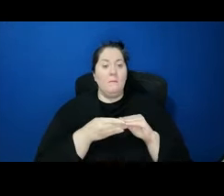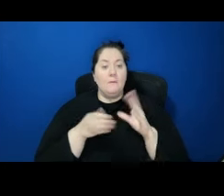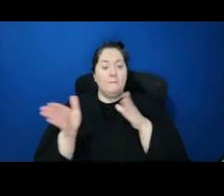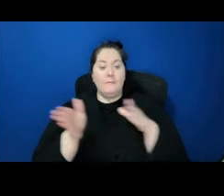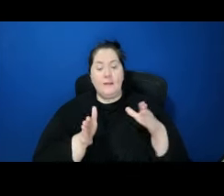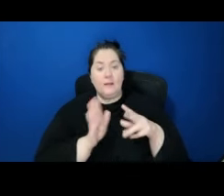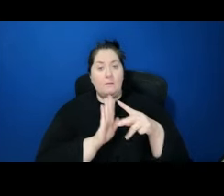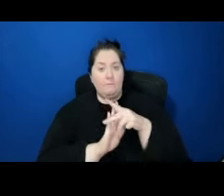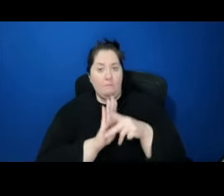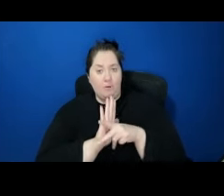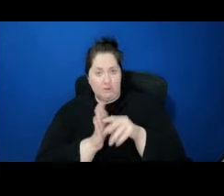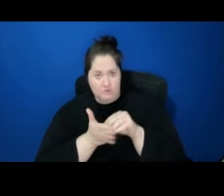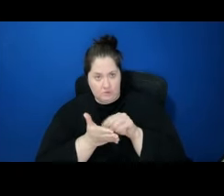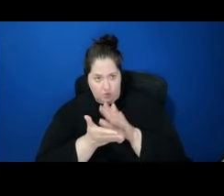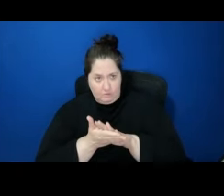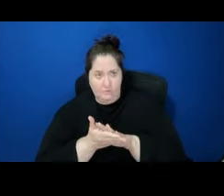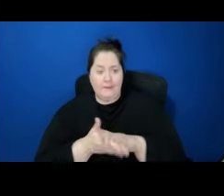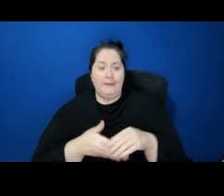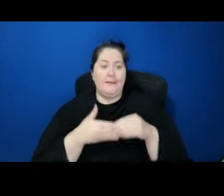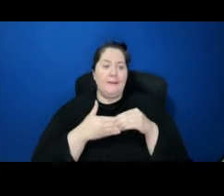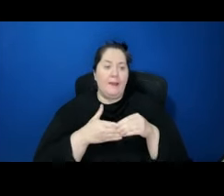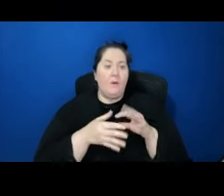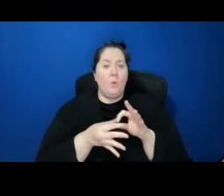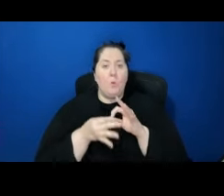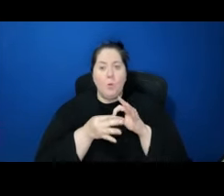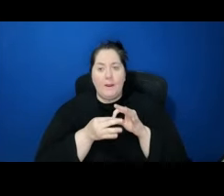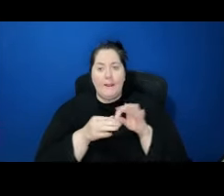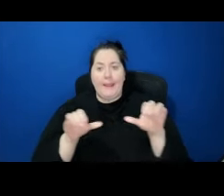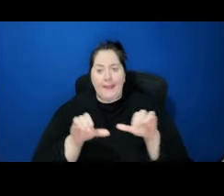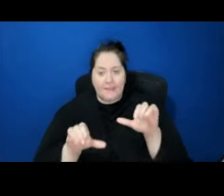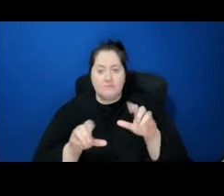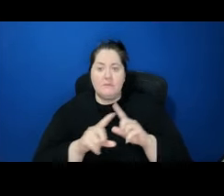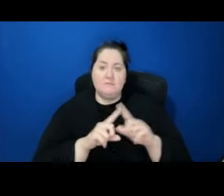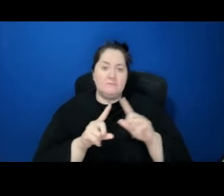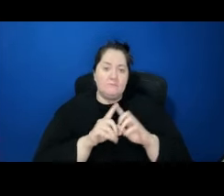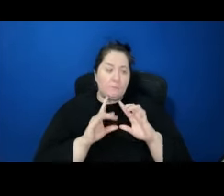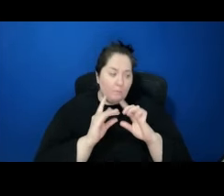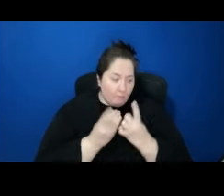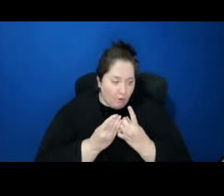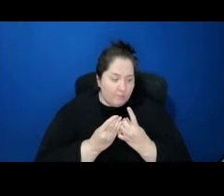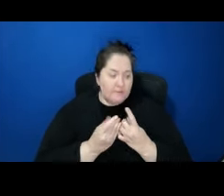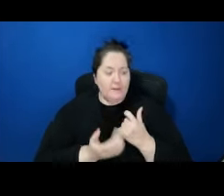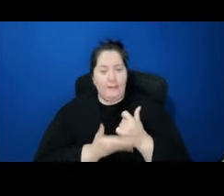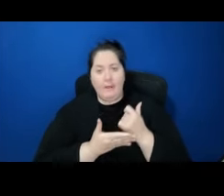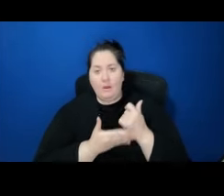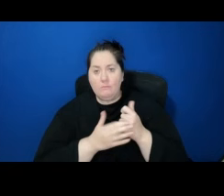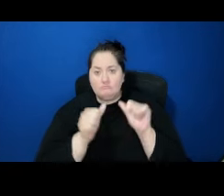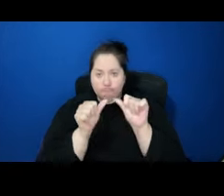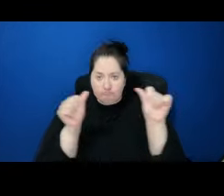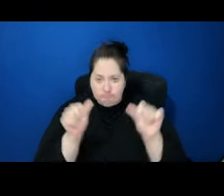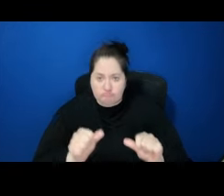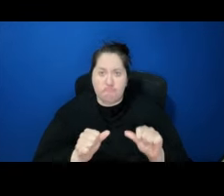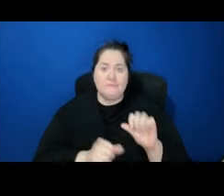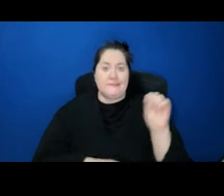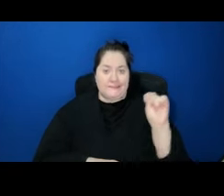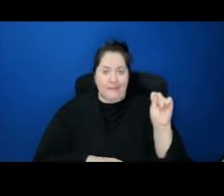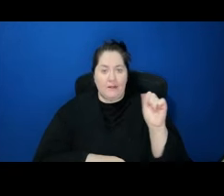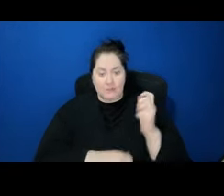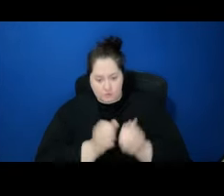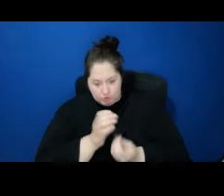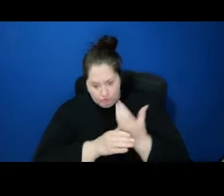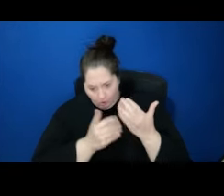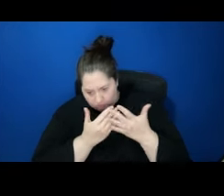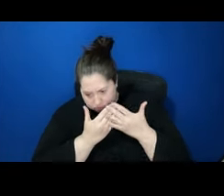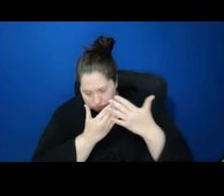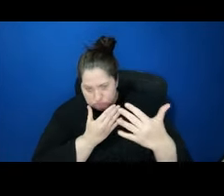policy document that guides coordinated action by many city departments that shape the city as we grow into the future. Seattle